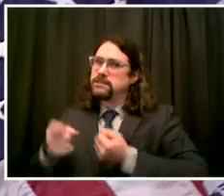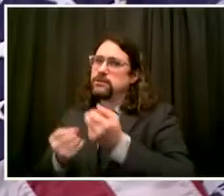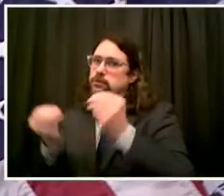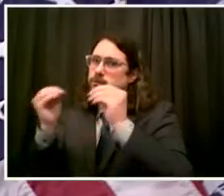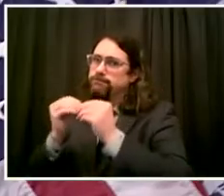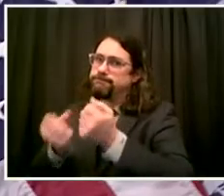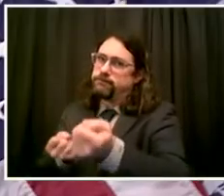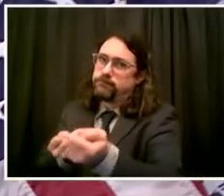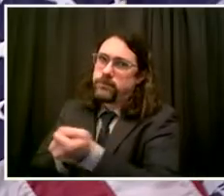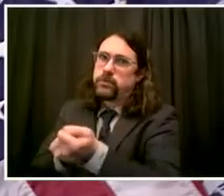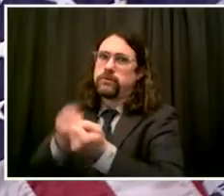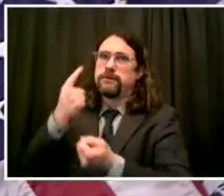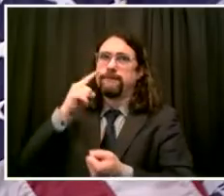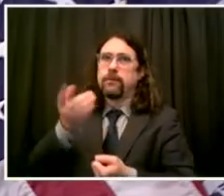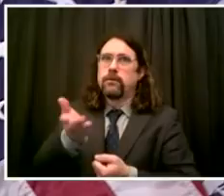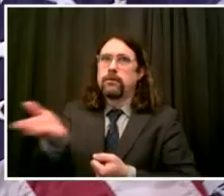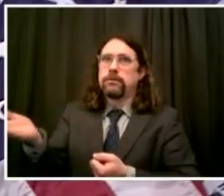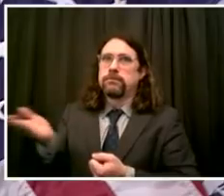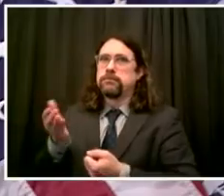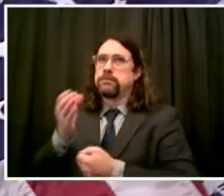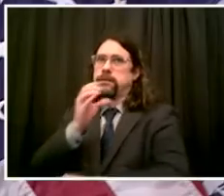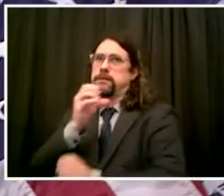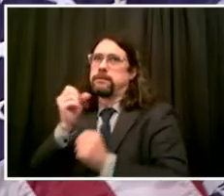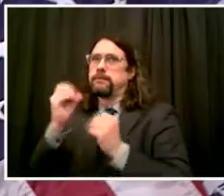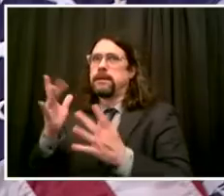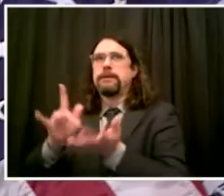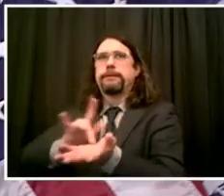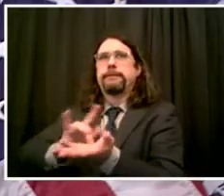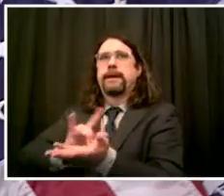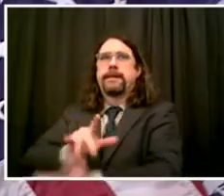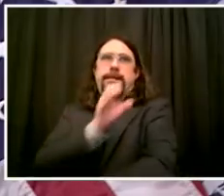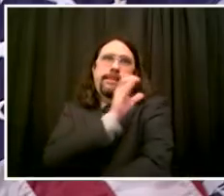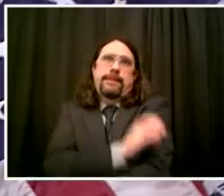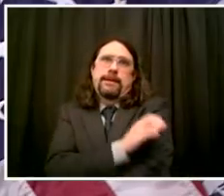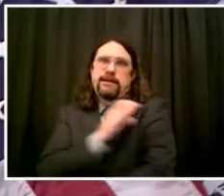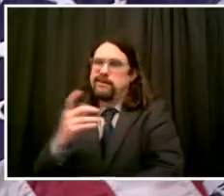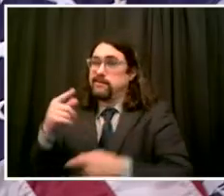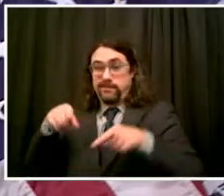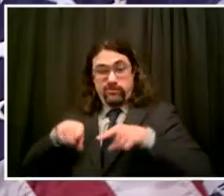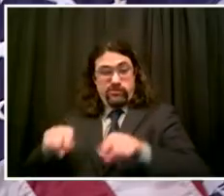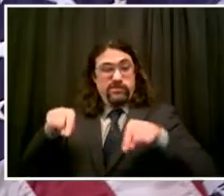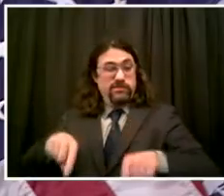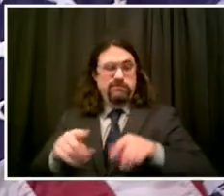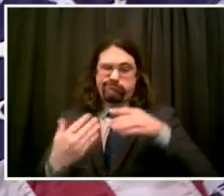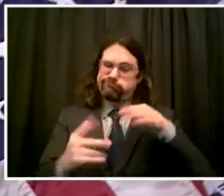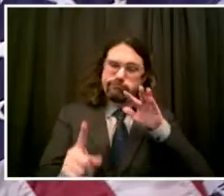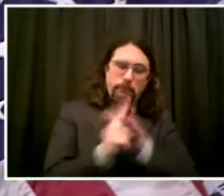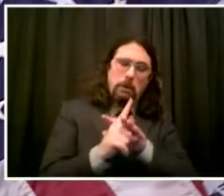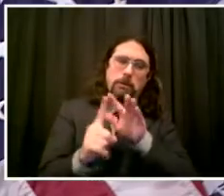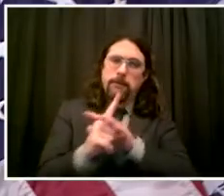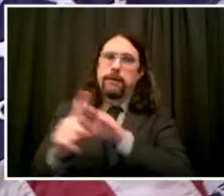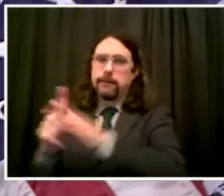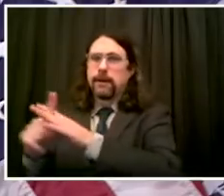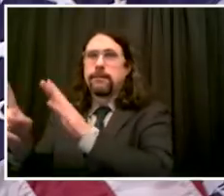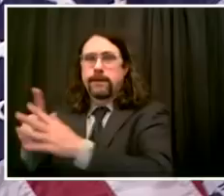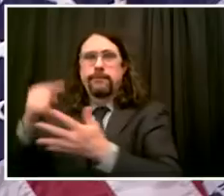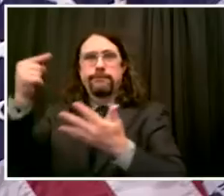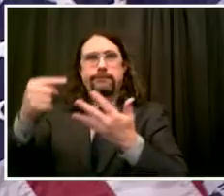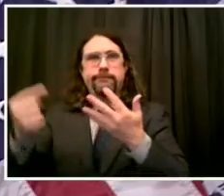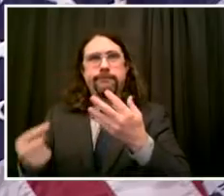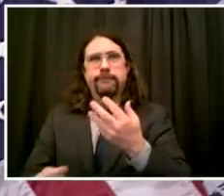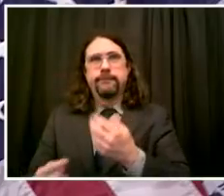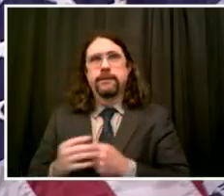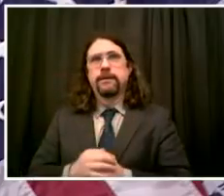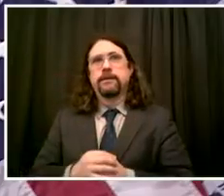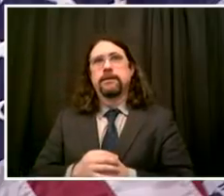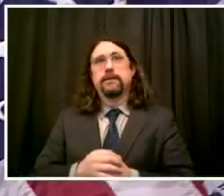so many new challenges. They have always a need for more technology to deal with an